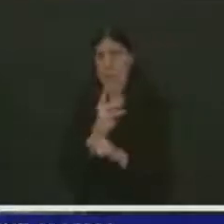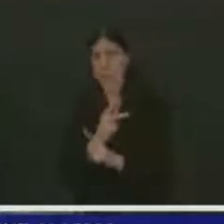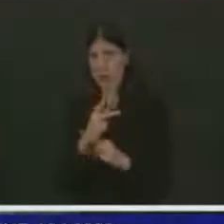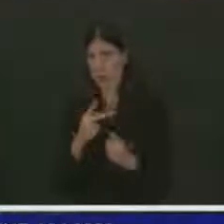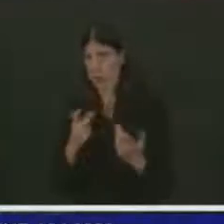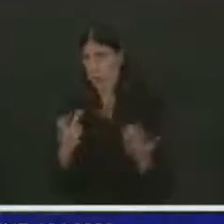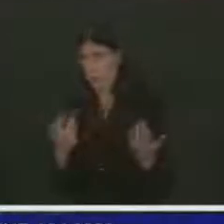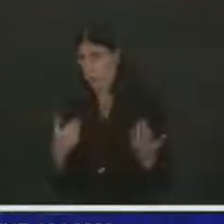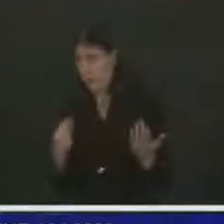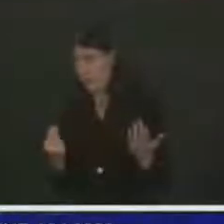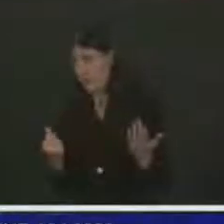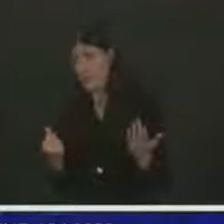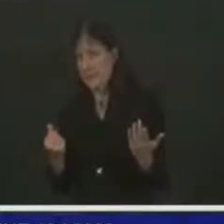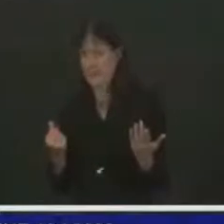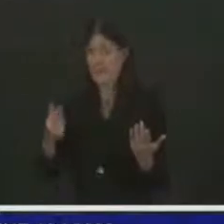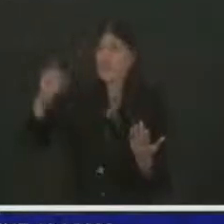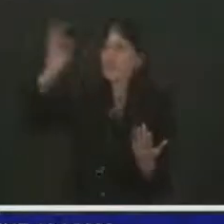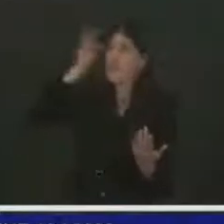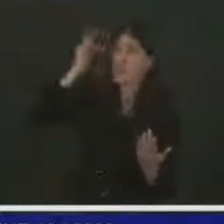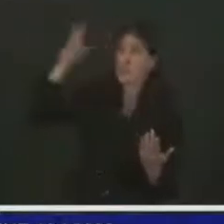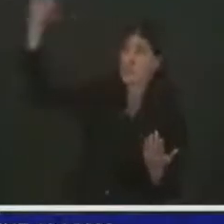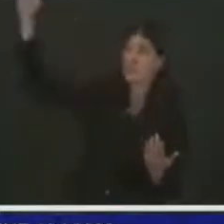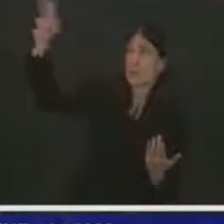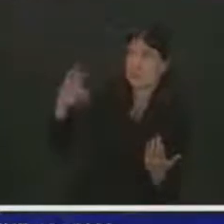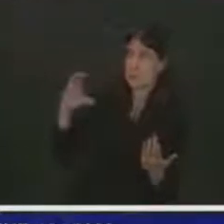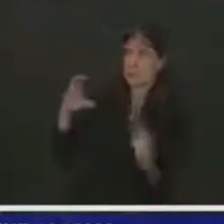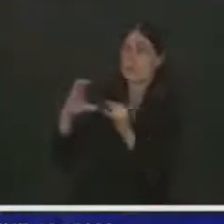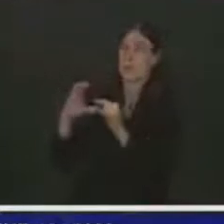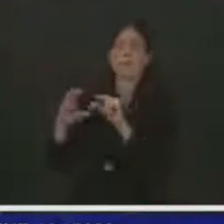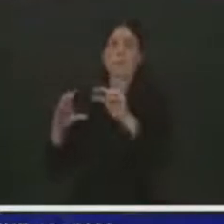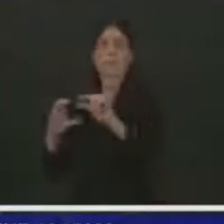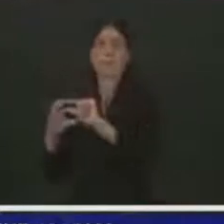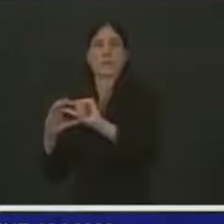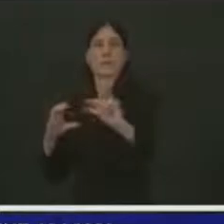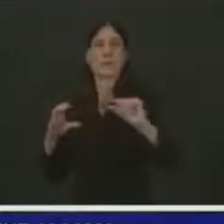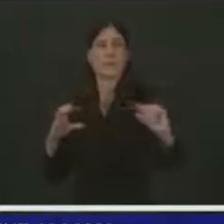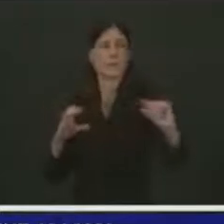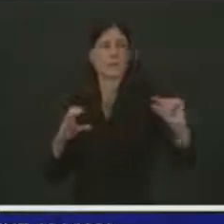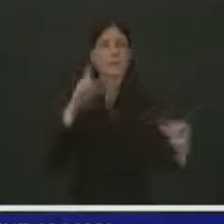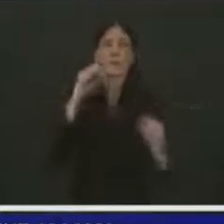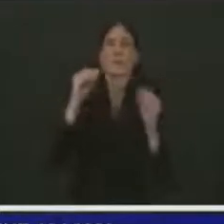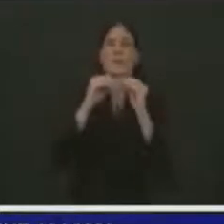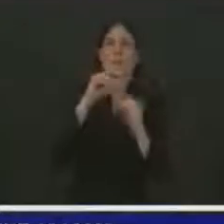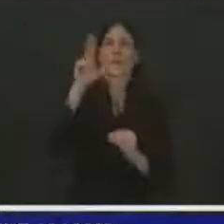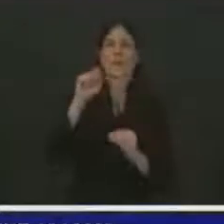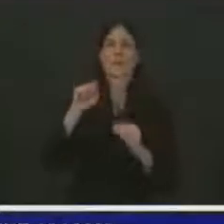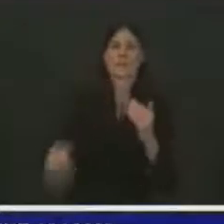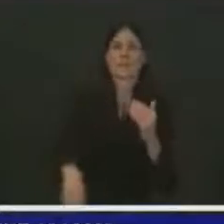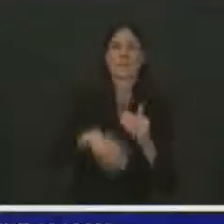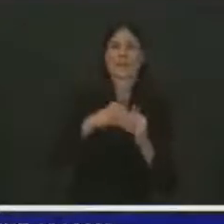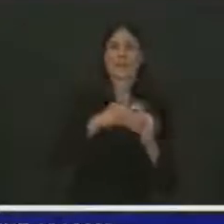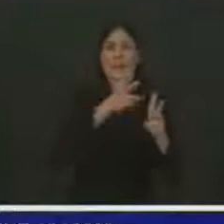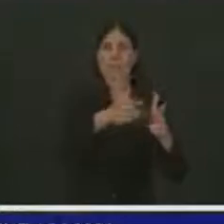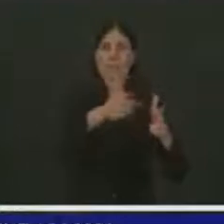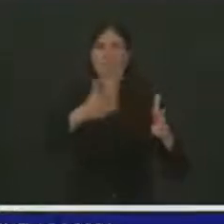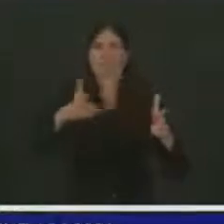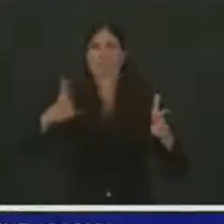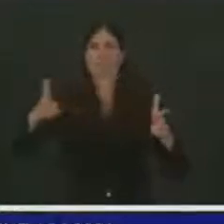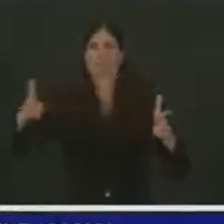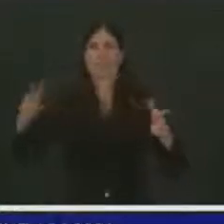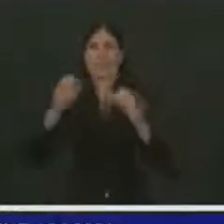of the 1.25 to help cities and towns with the extra expenses like cleaning, transportation, et